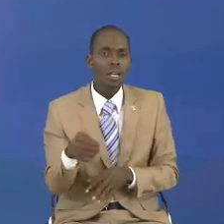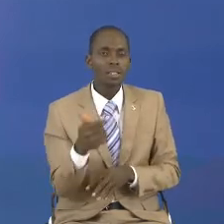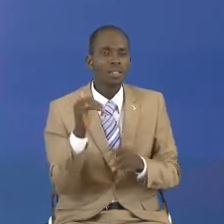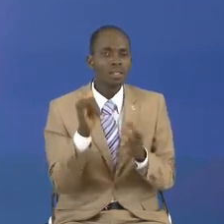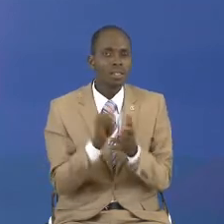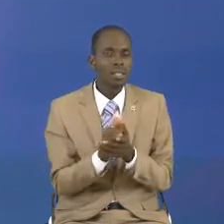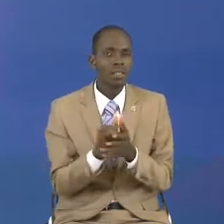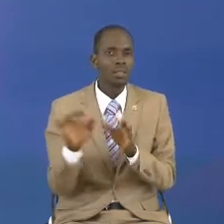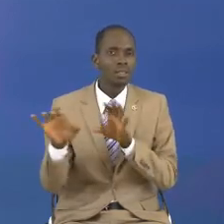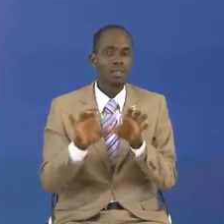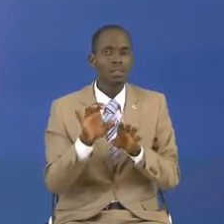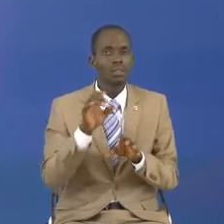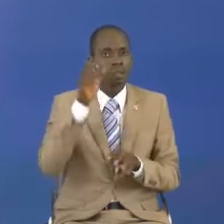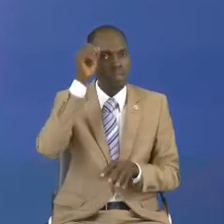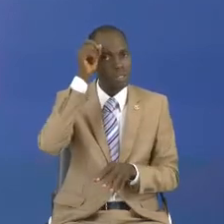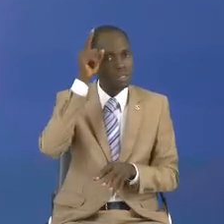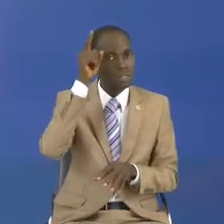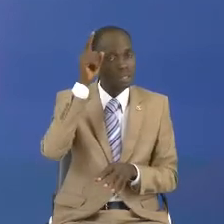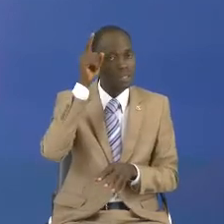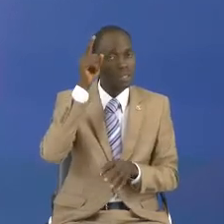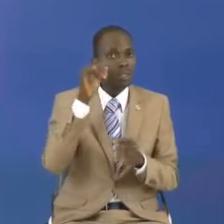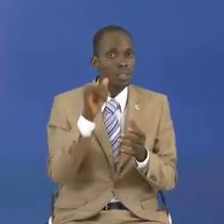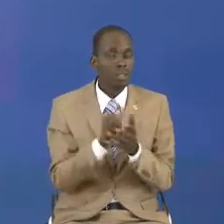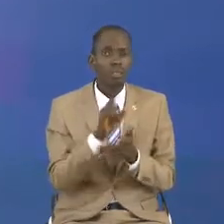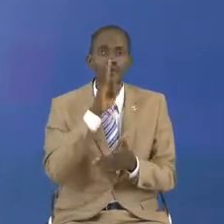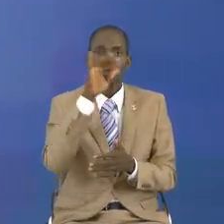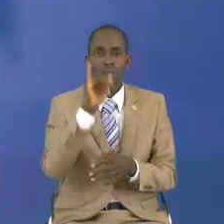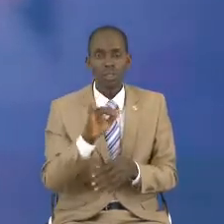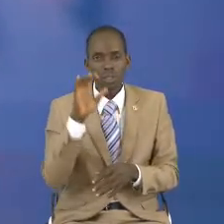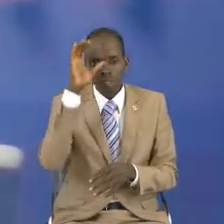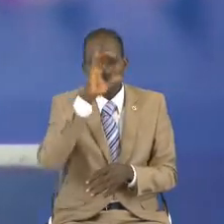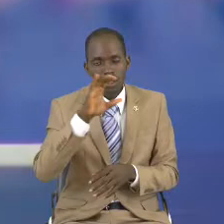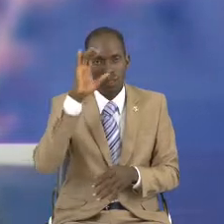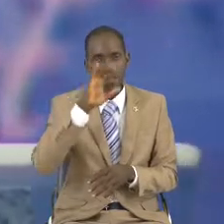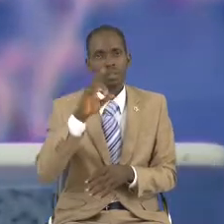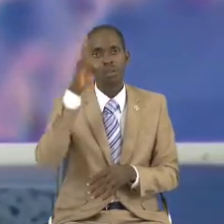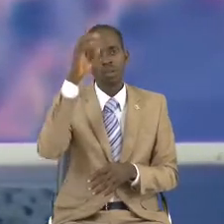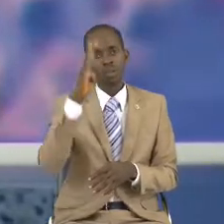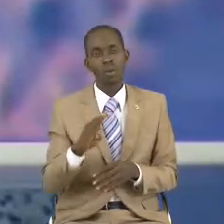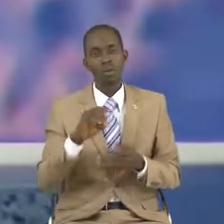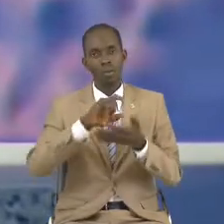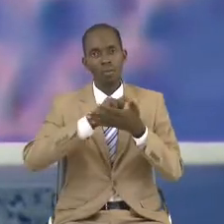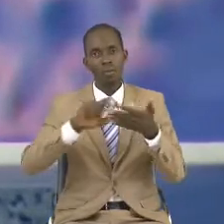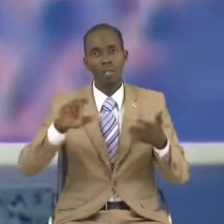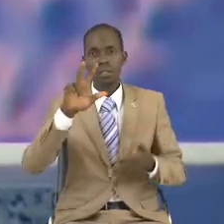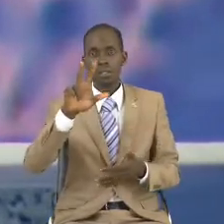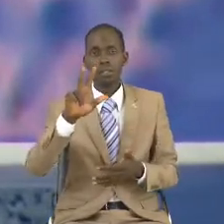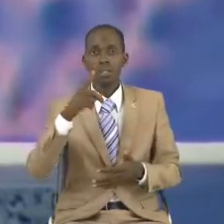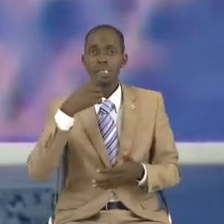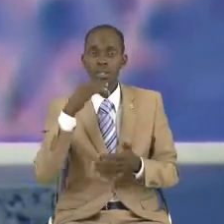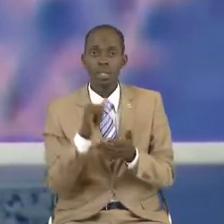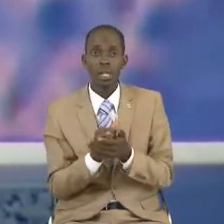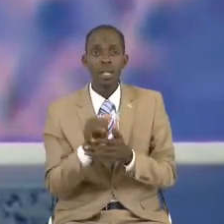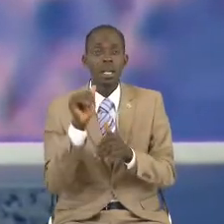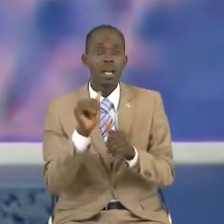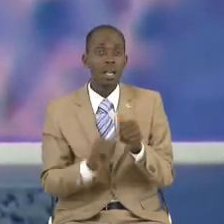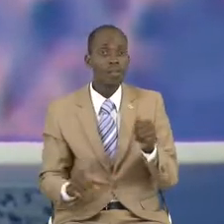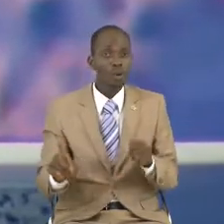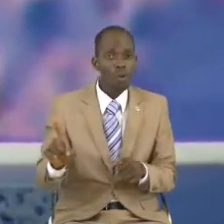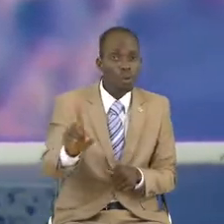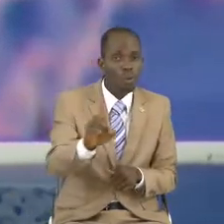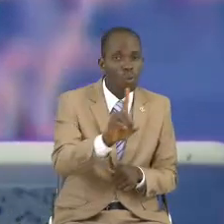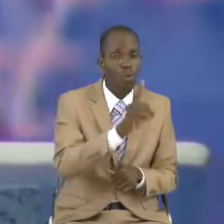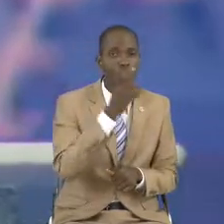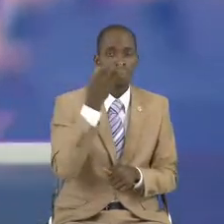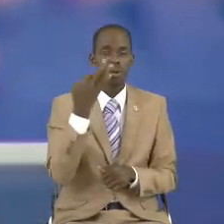that that did seek god the street tell souls it says every one of them